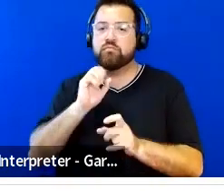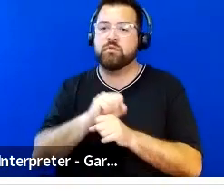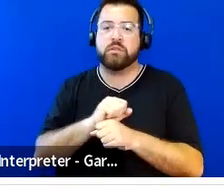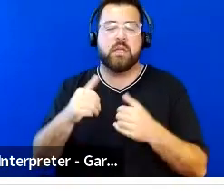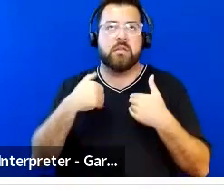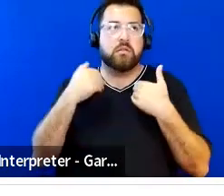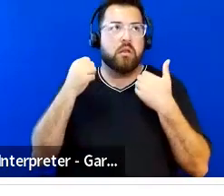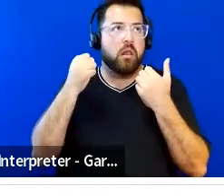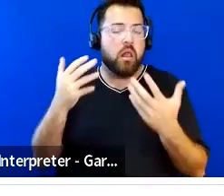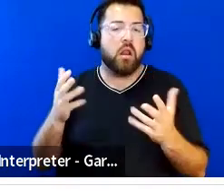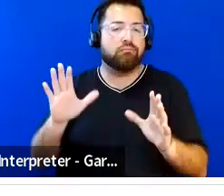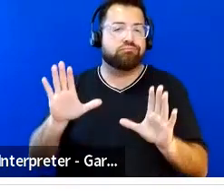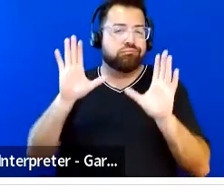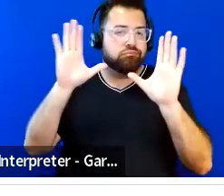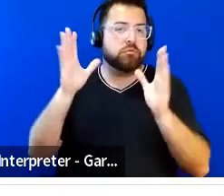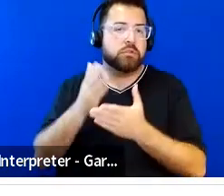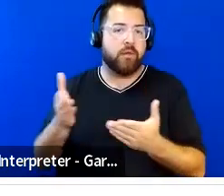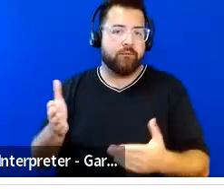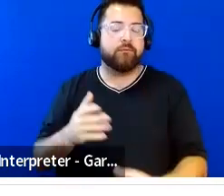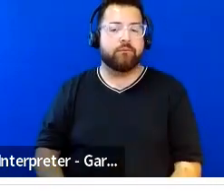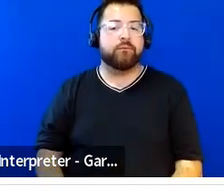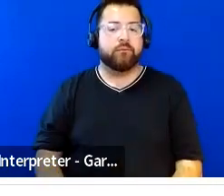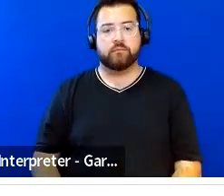just excellent stuff.